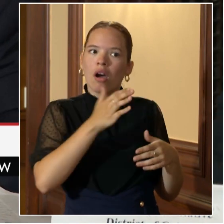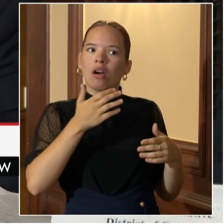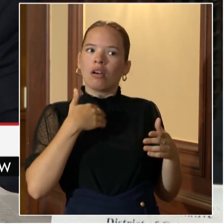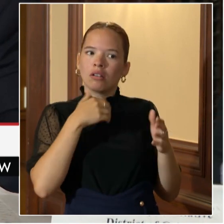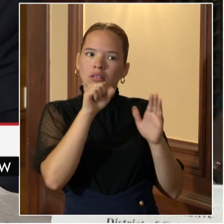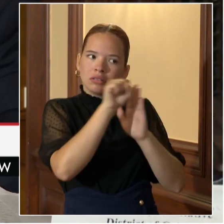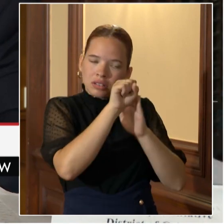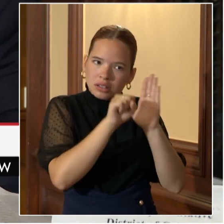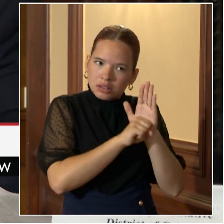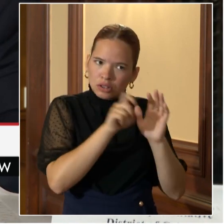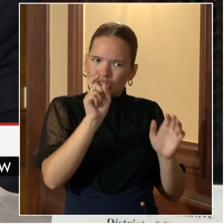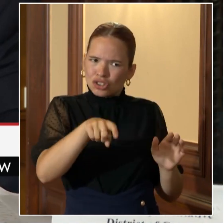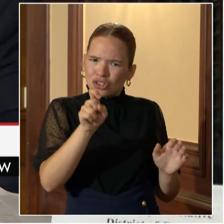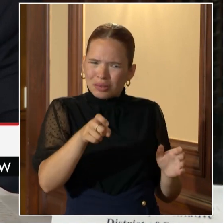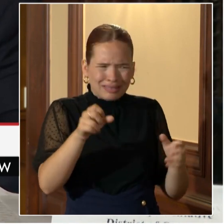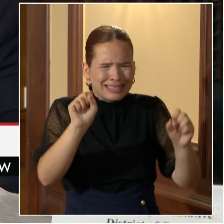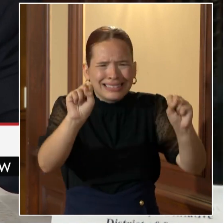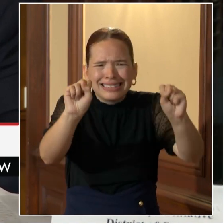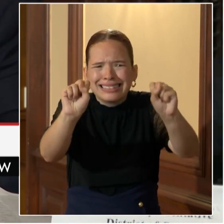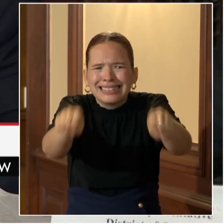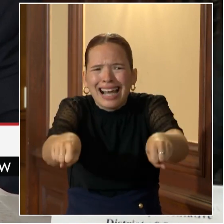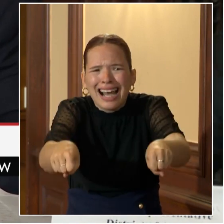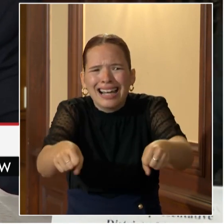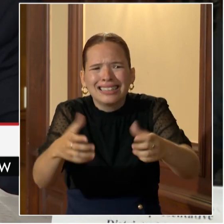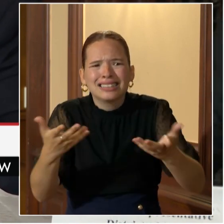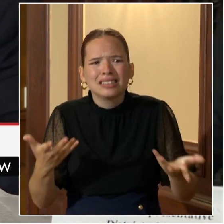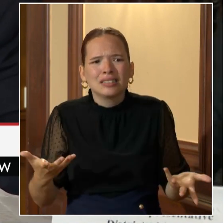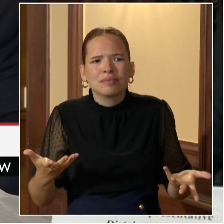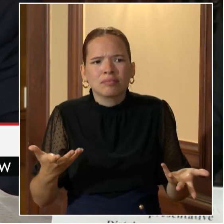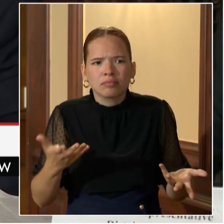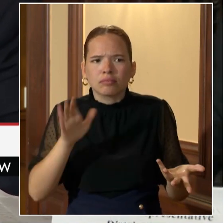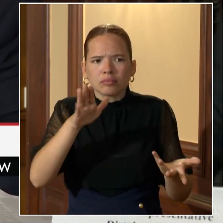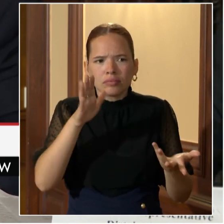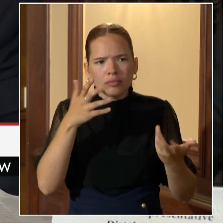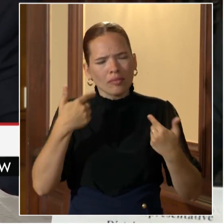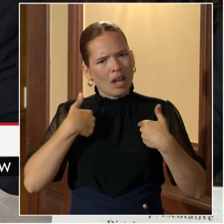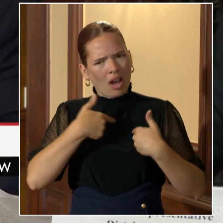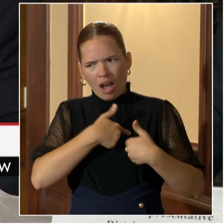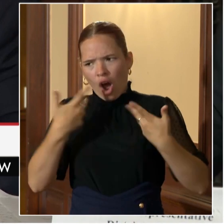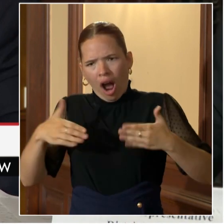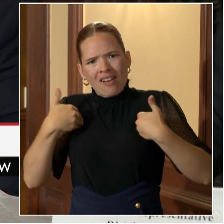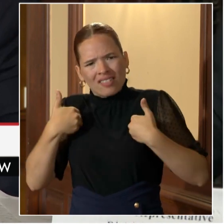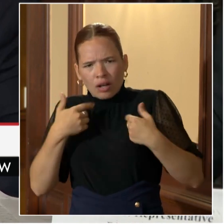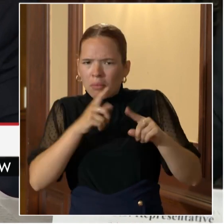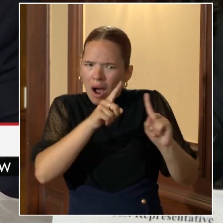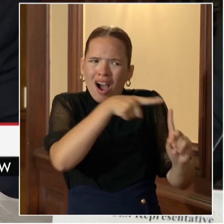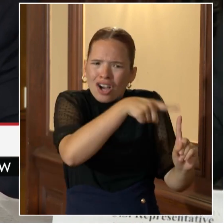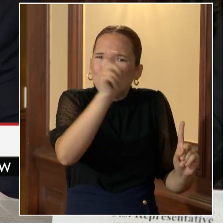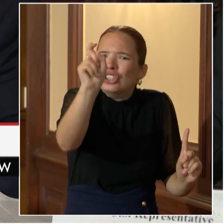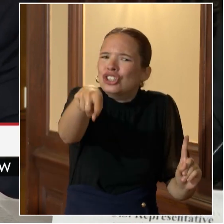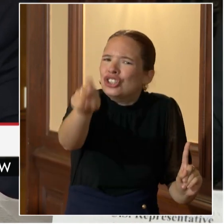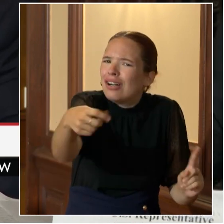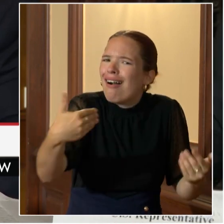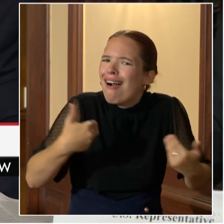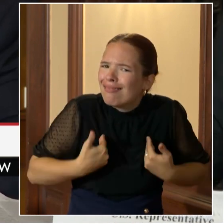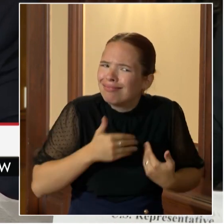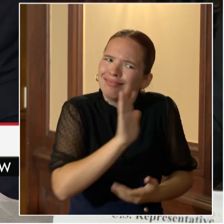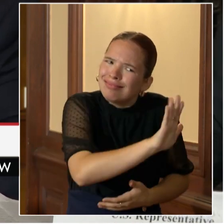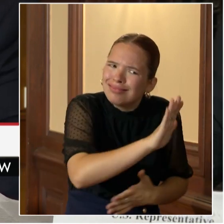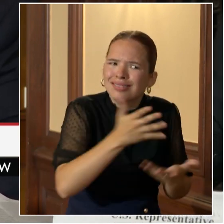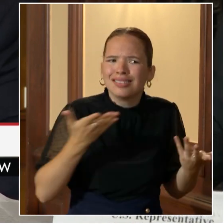together, both Angelie and Karen Zolgit, who, by the way, should be recognized for their hard